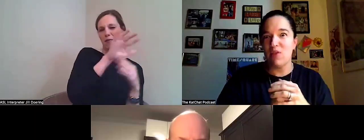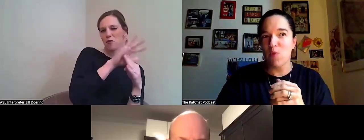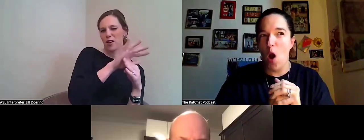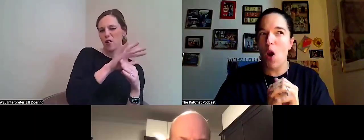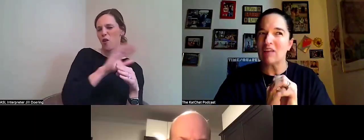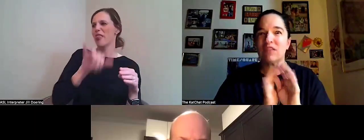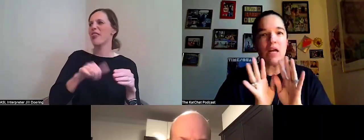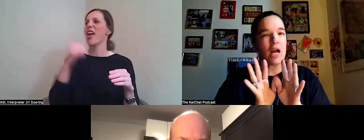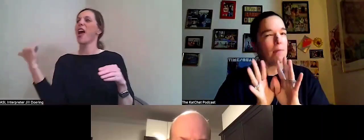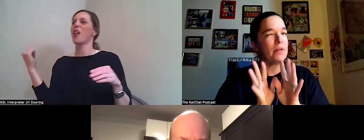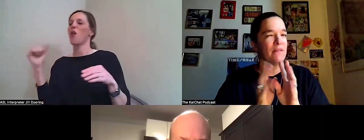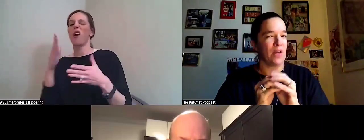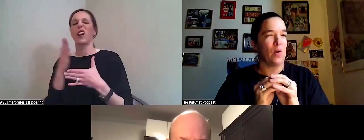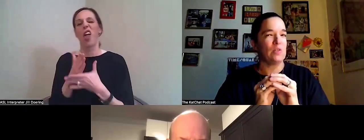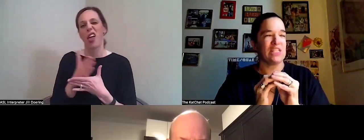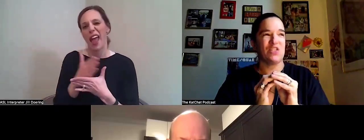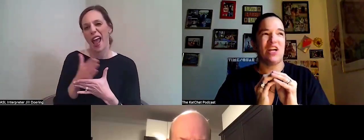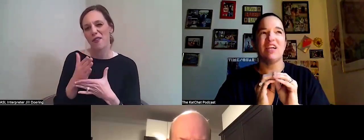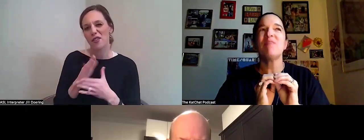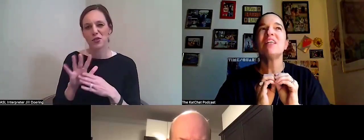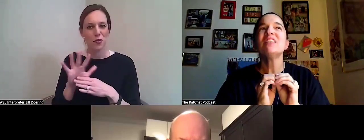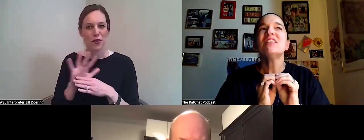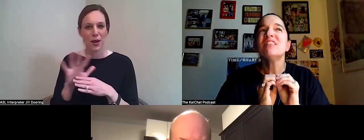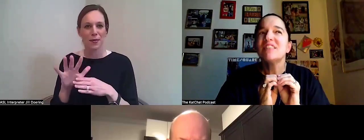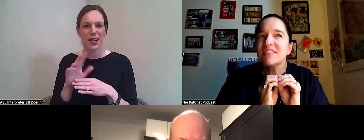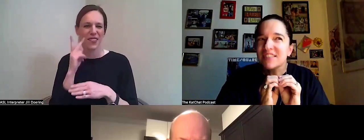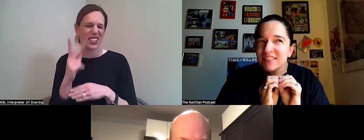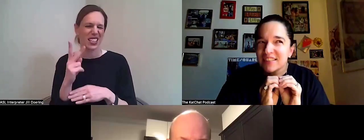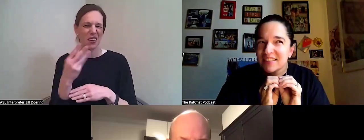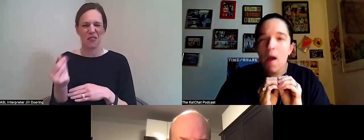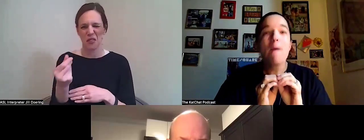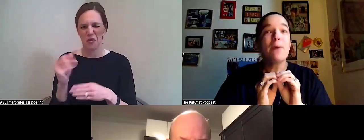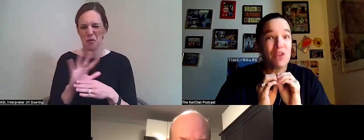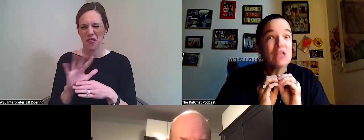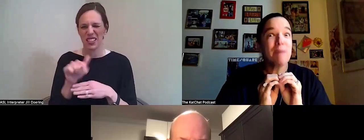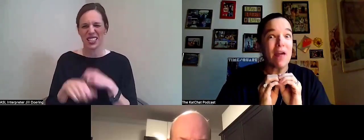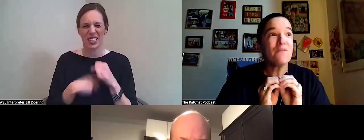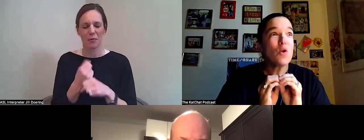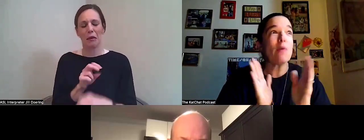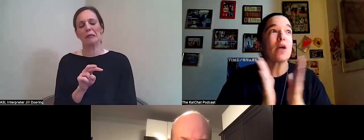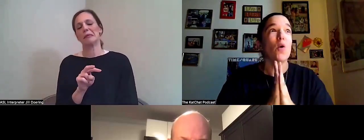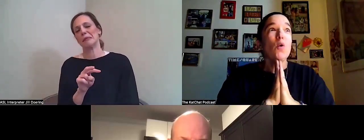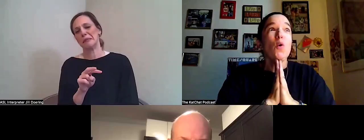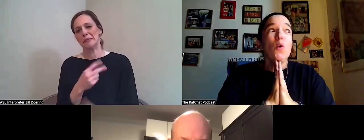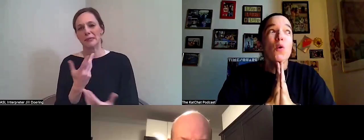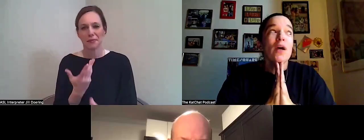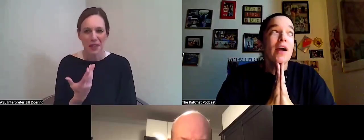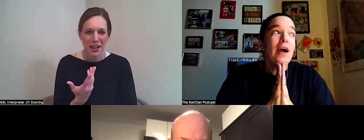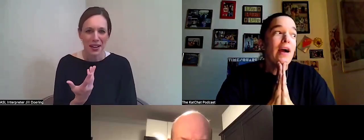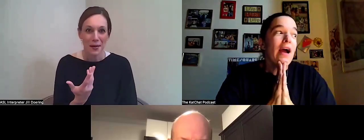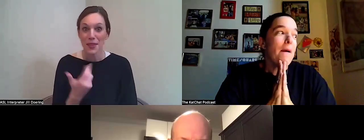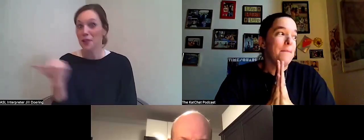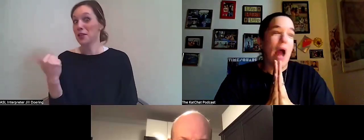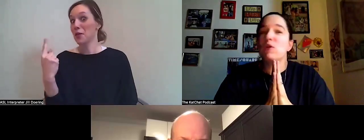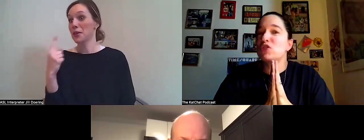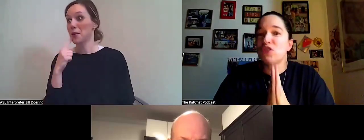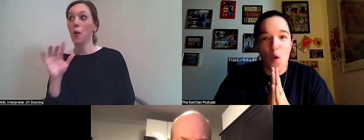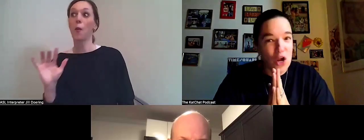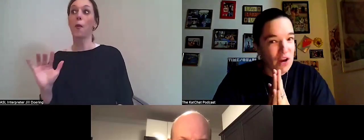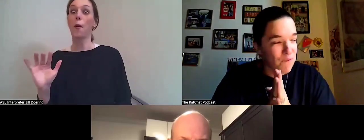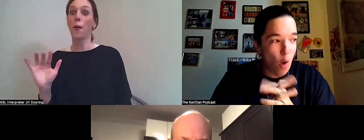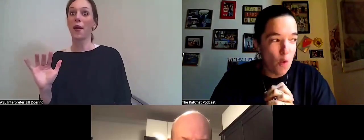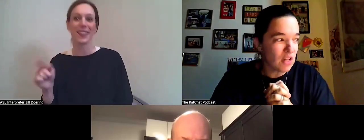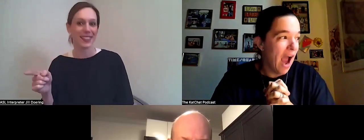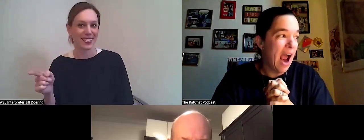middle in the road. I've seen a couple of those this year. I'm like, hmm. But if you I was like, oh. I was